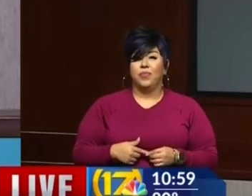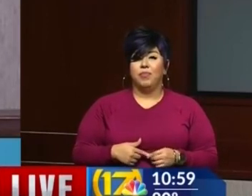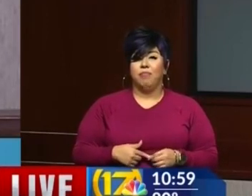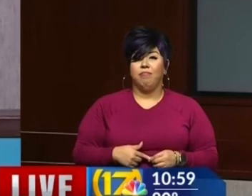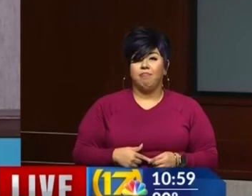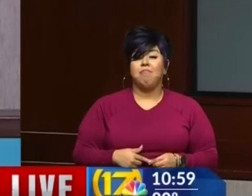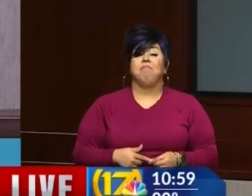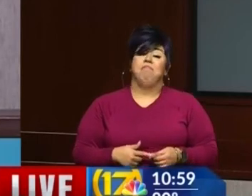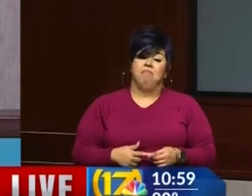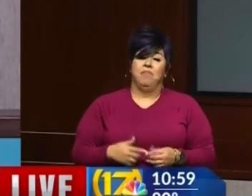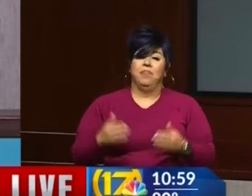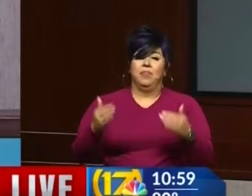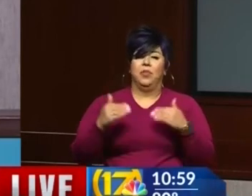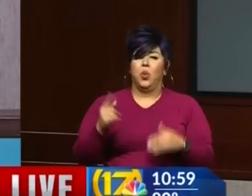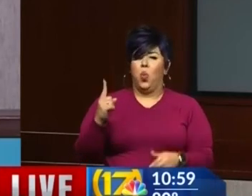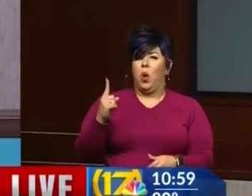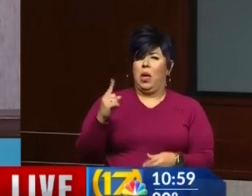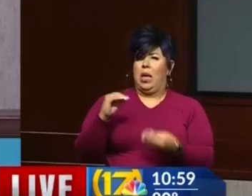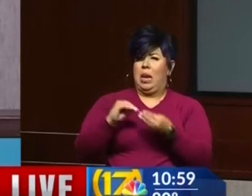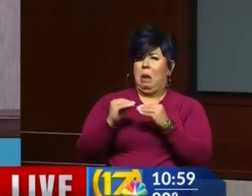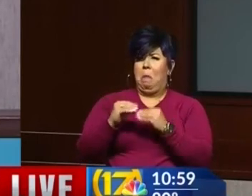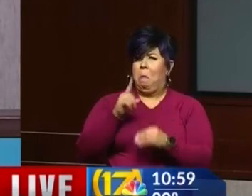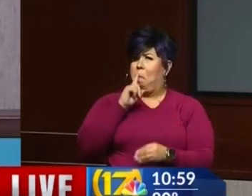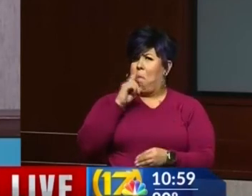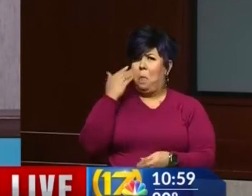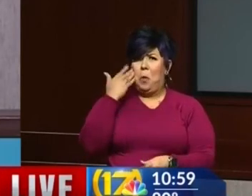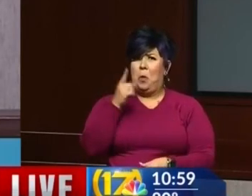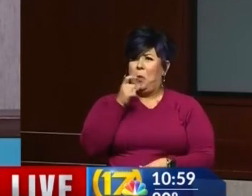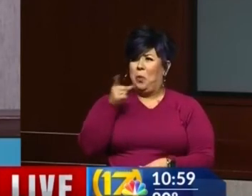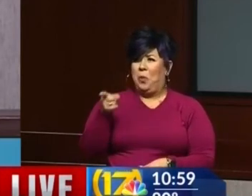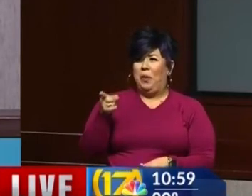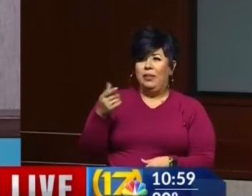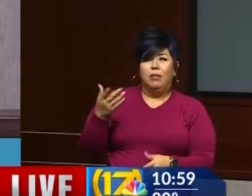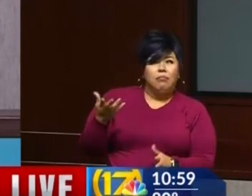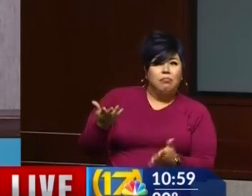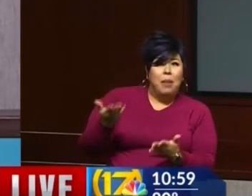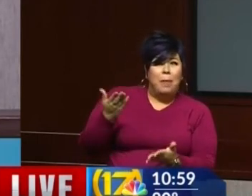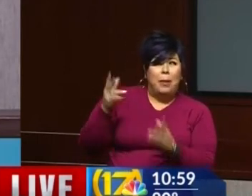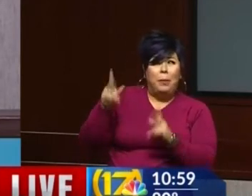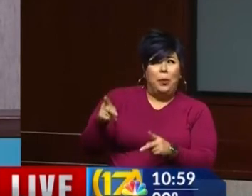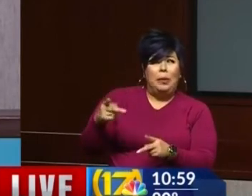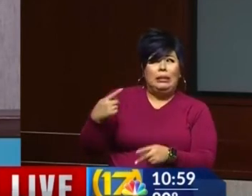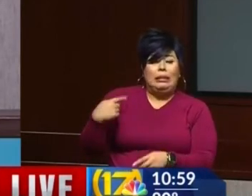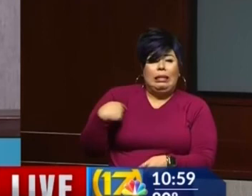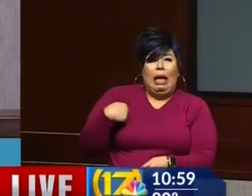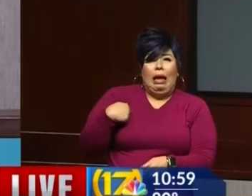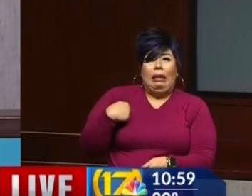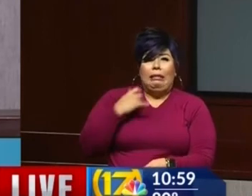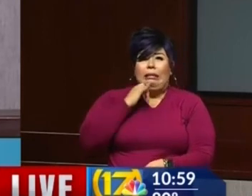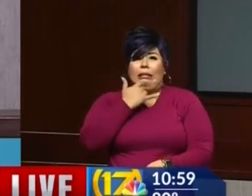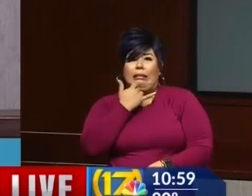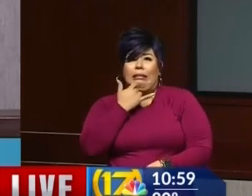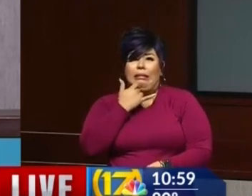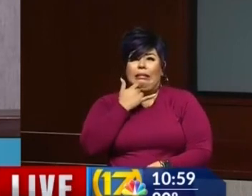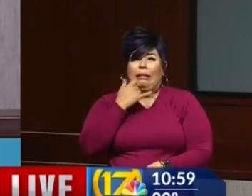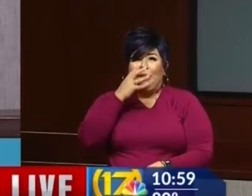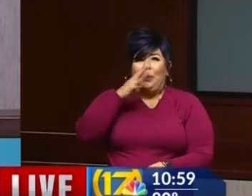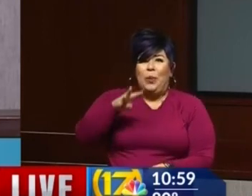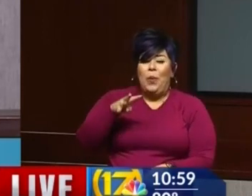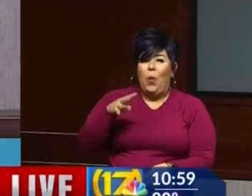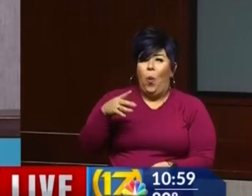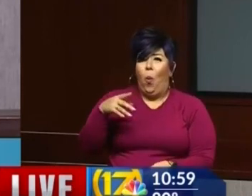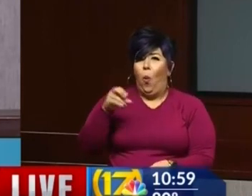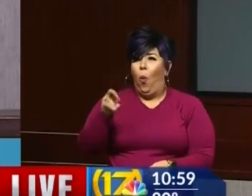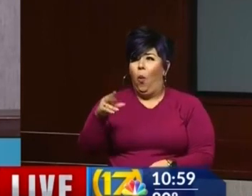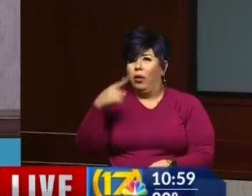And then we have an unknown number on the line. So if there's an outlet that we have skipped over or we couldn't identify, I'll